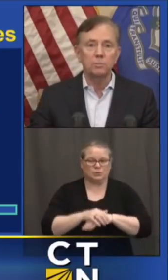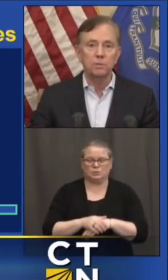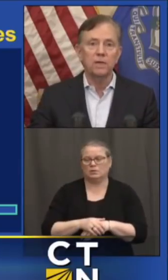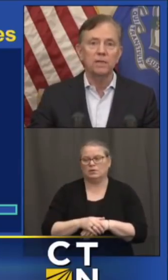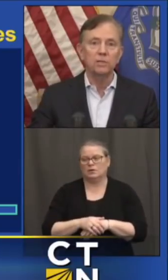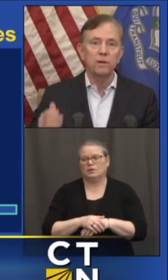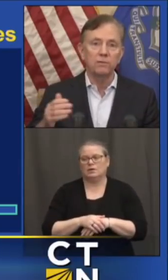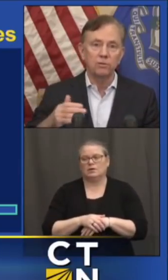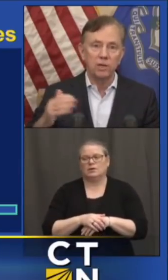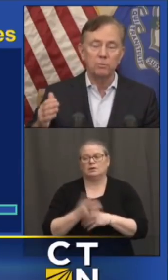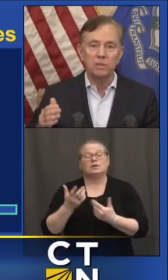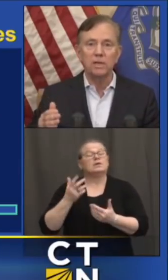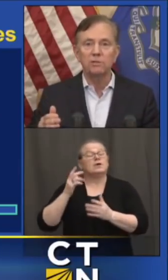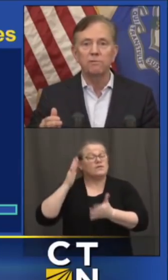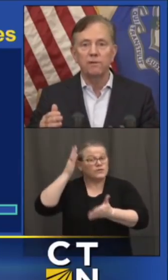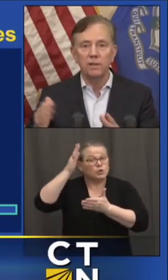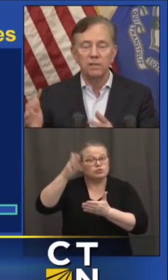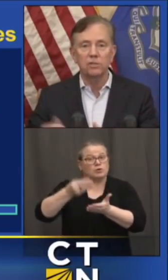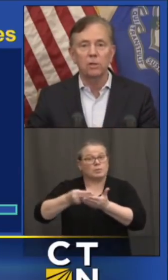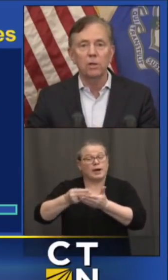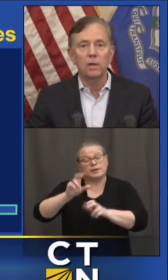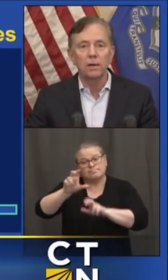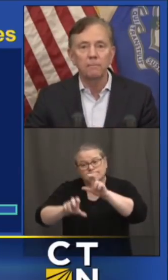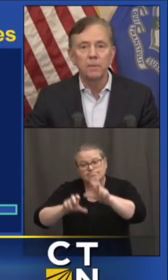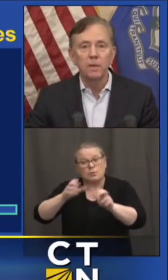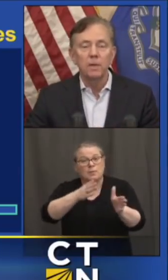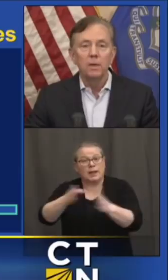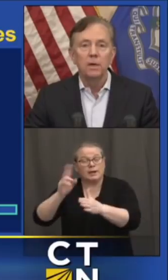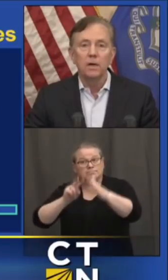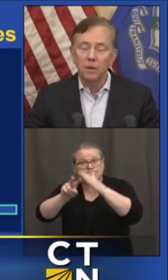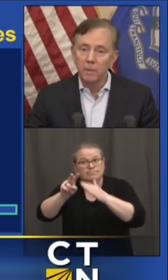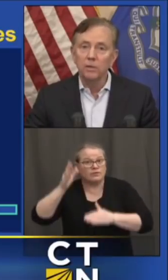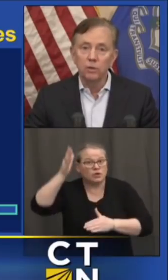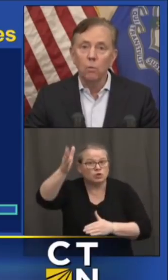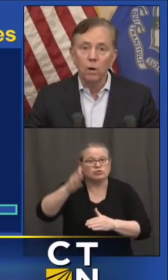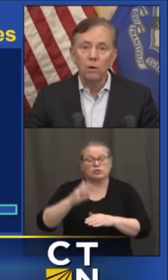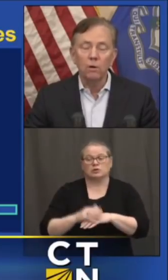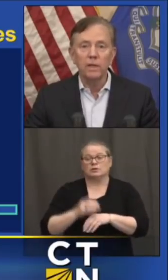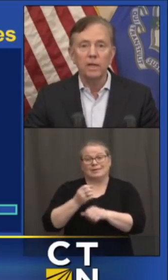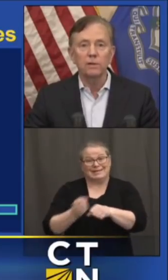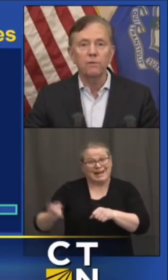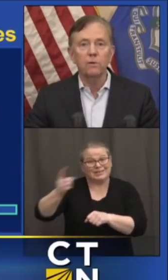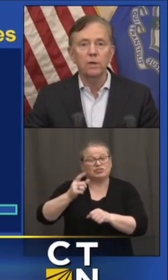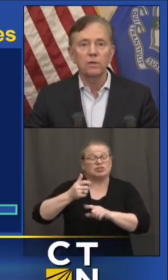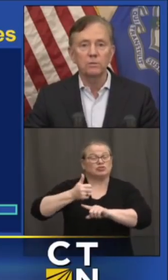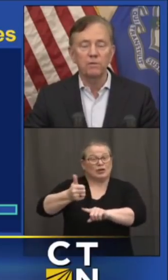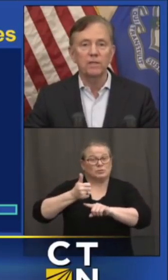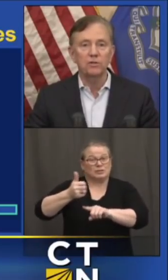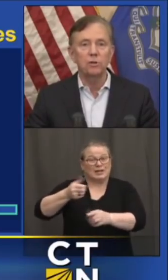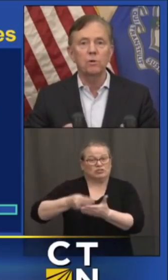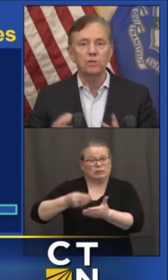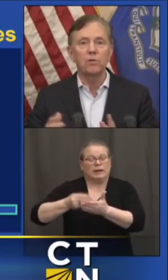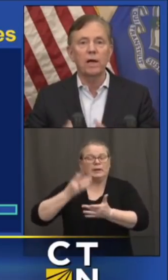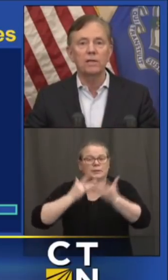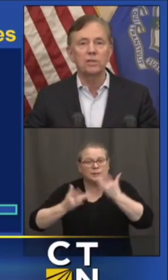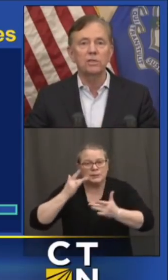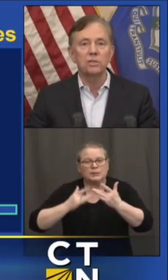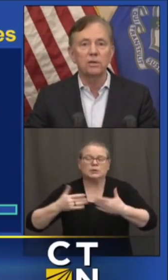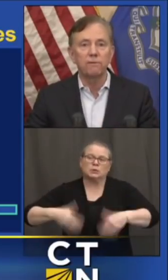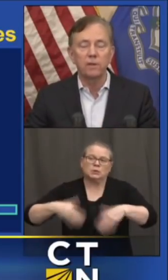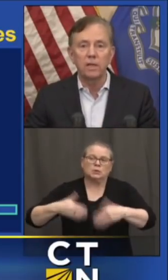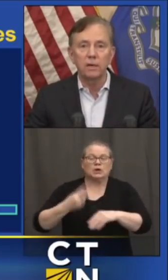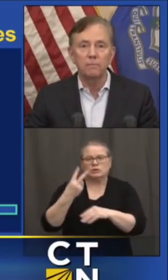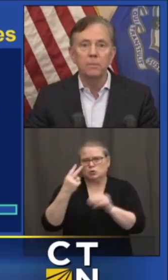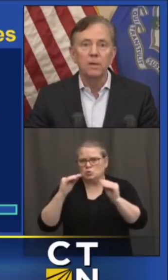on transportation. We have a transportation fund that's slowly going to be underwater over the next few years. We've got 2 more